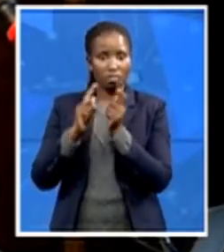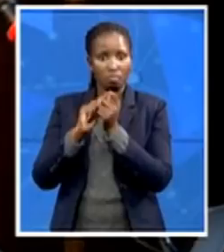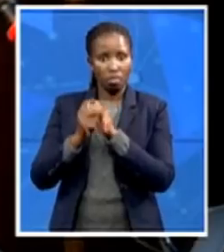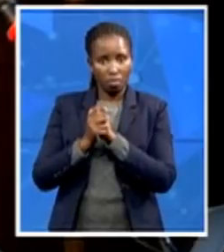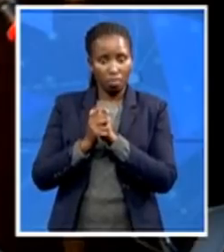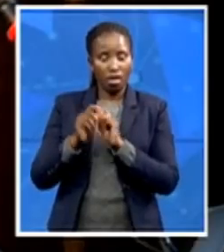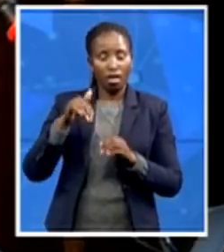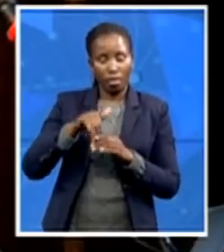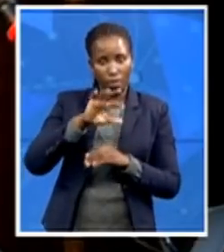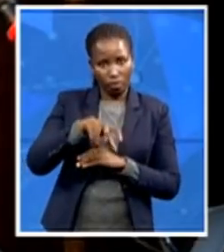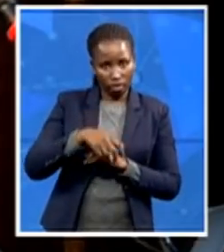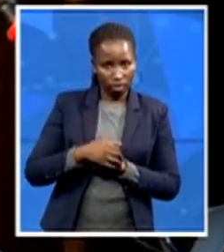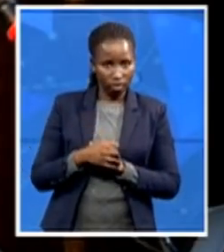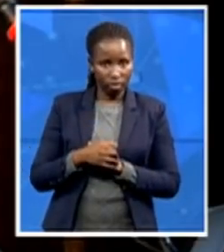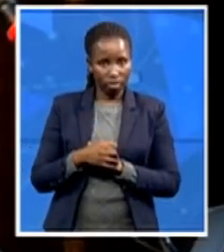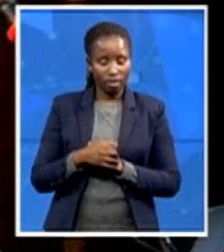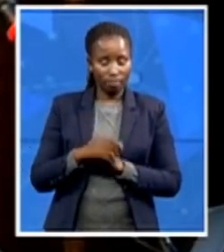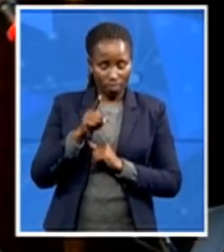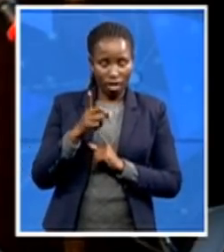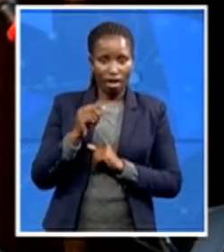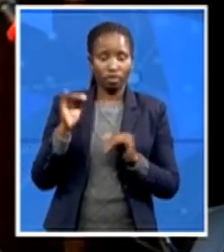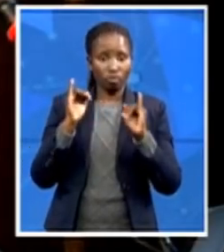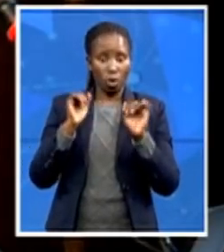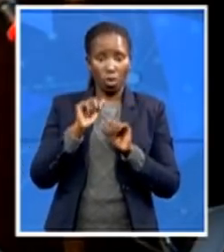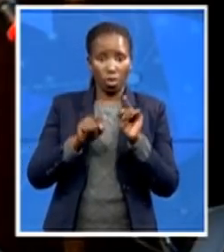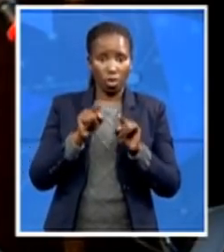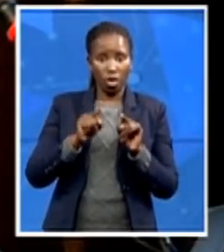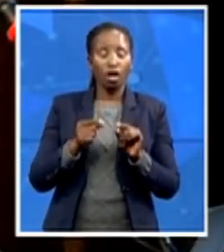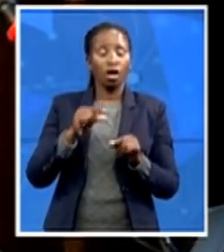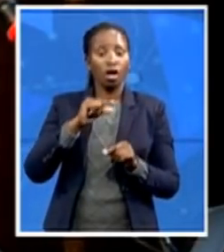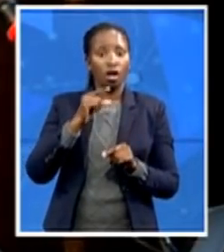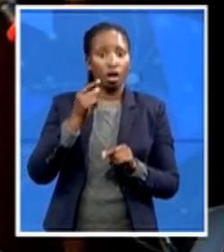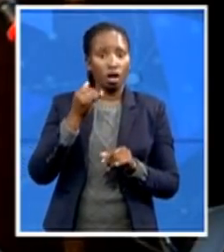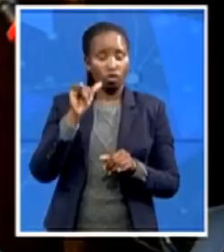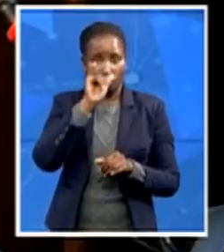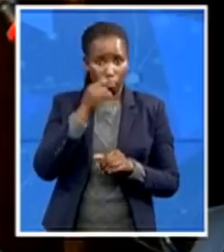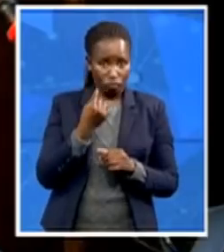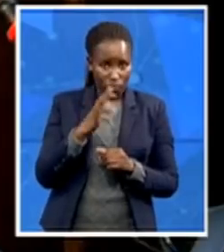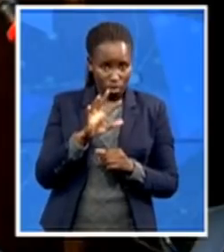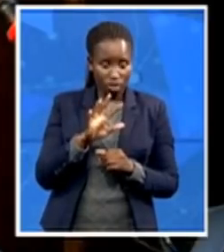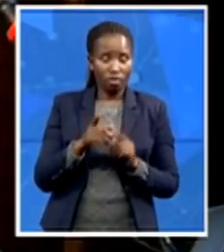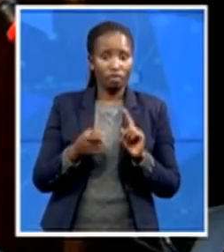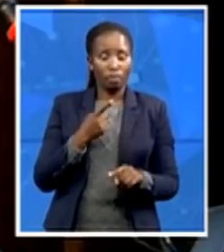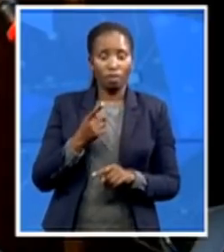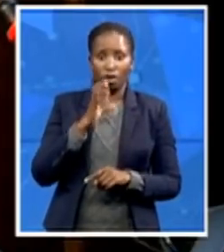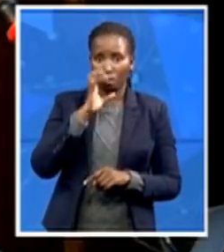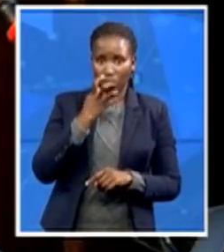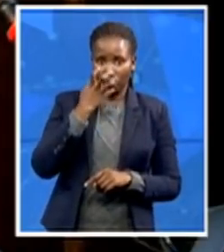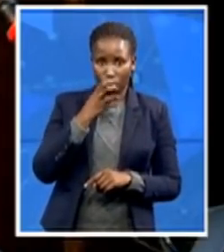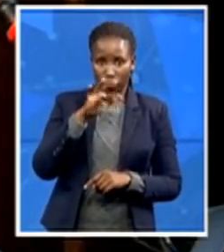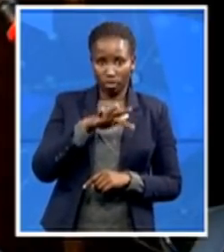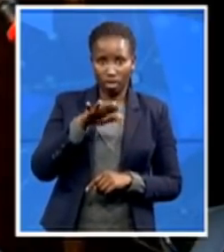offence. It's also a prevalent offence in the Bloemfontein or even in the Free State division.